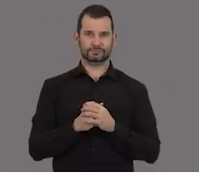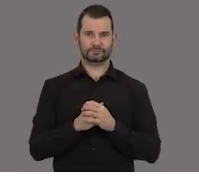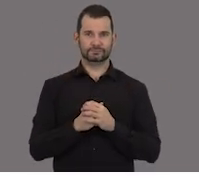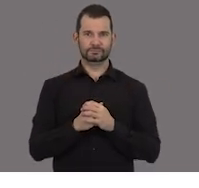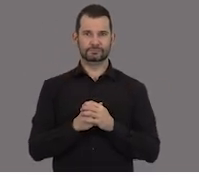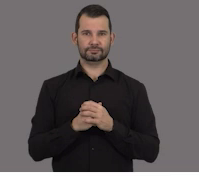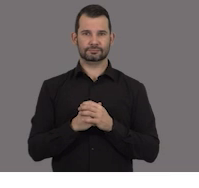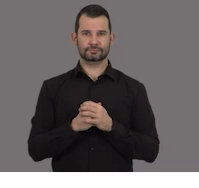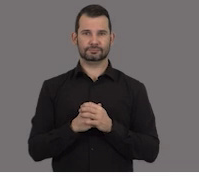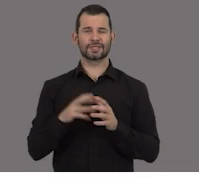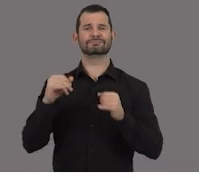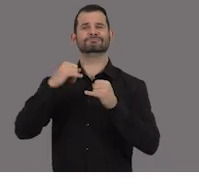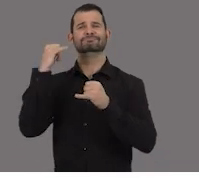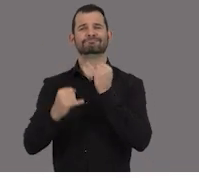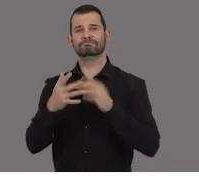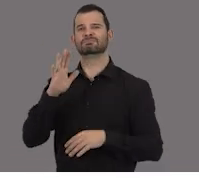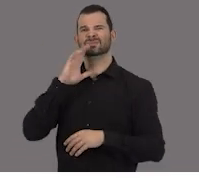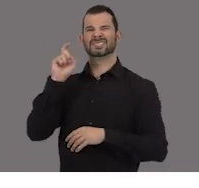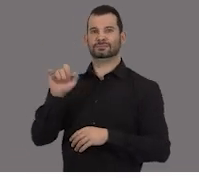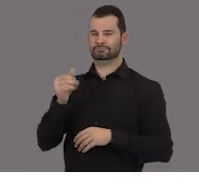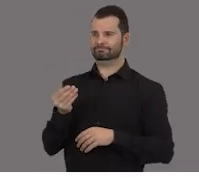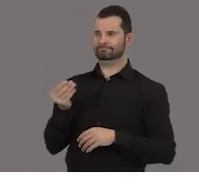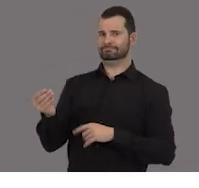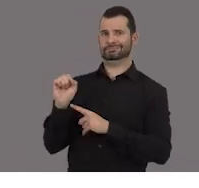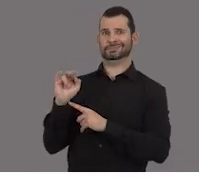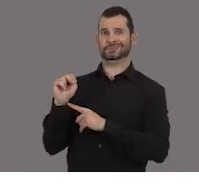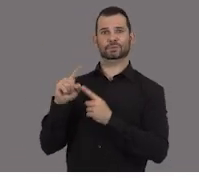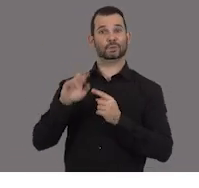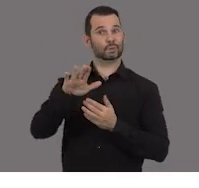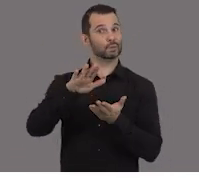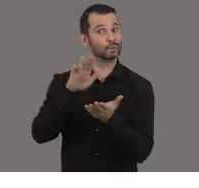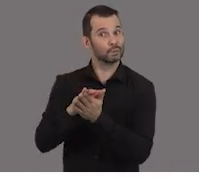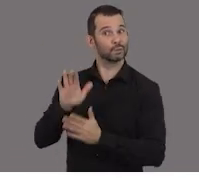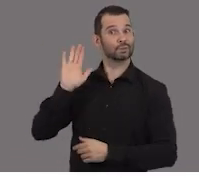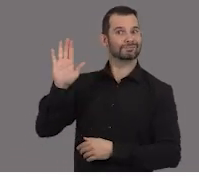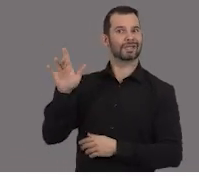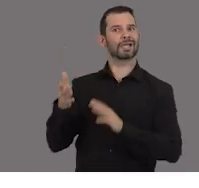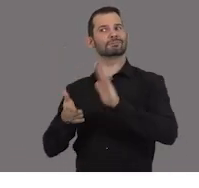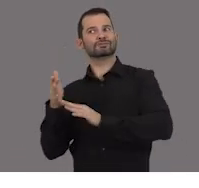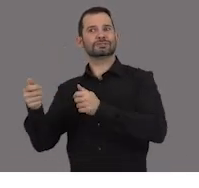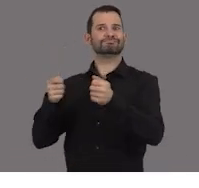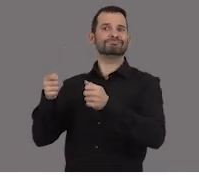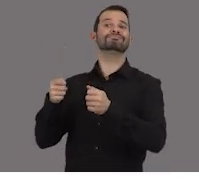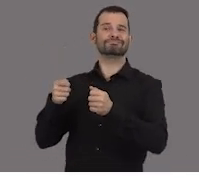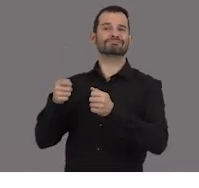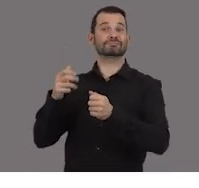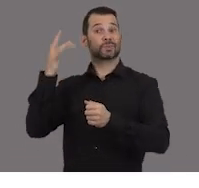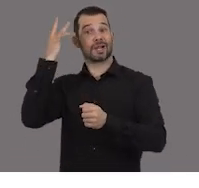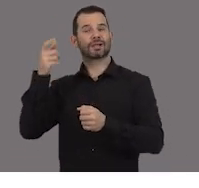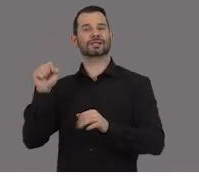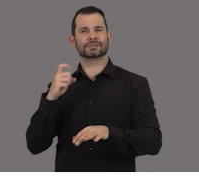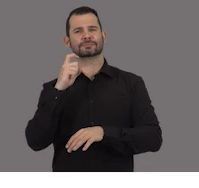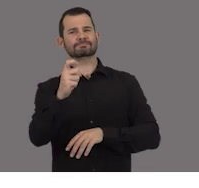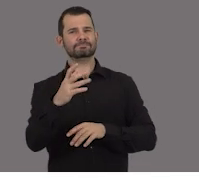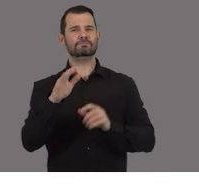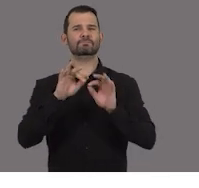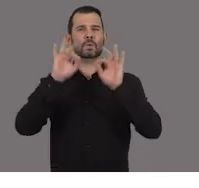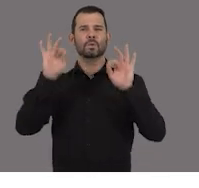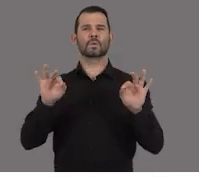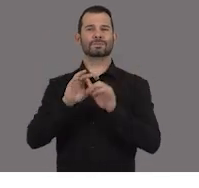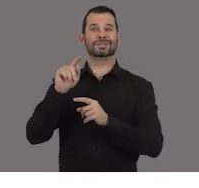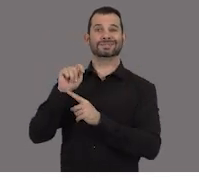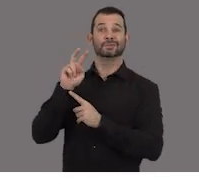to access a benefit or service. Finally, you will also need to give your SIN to your